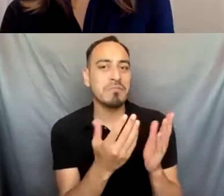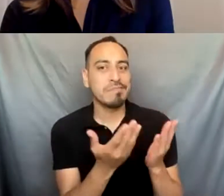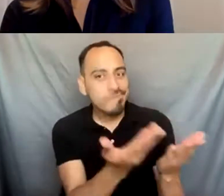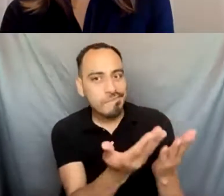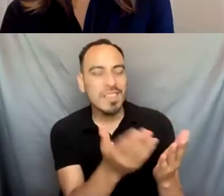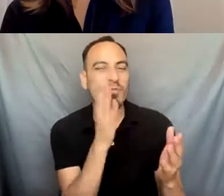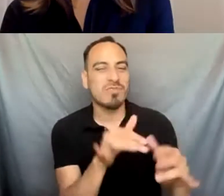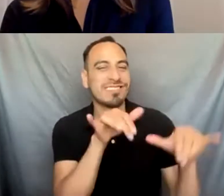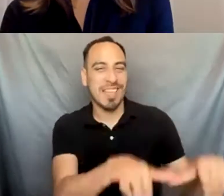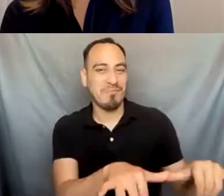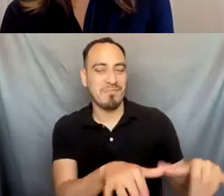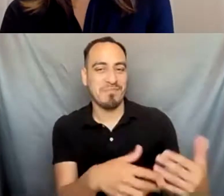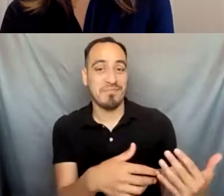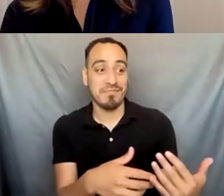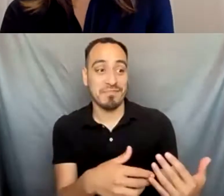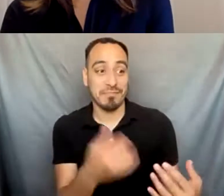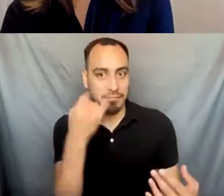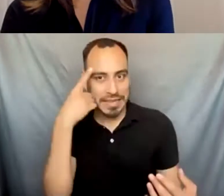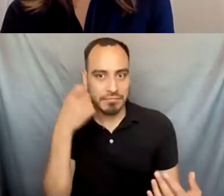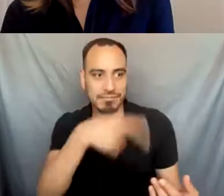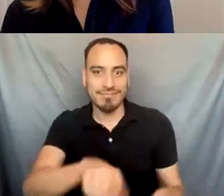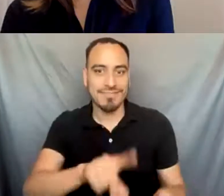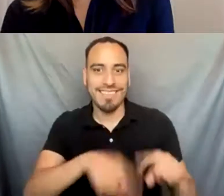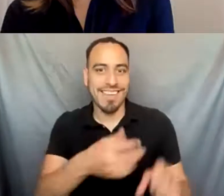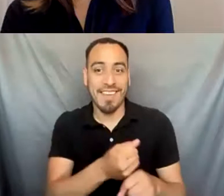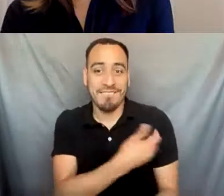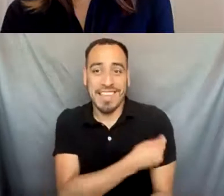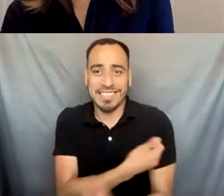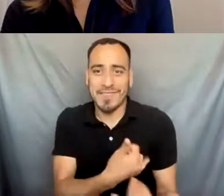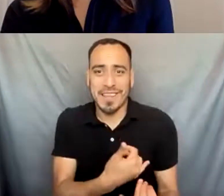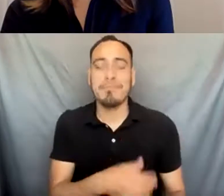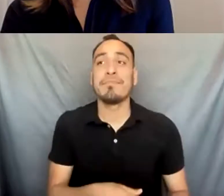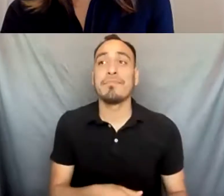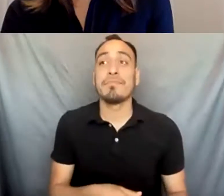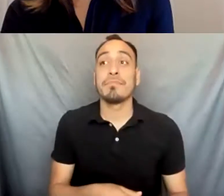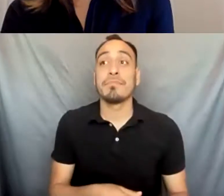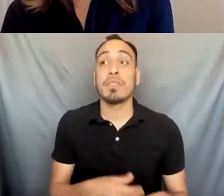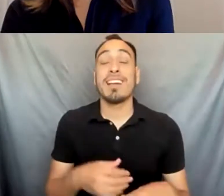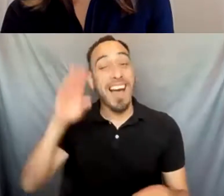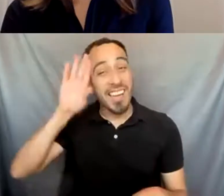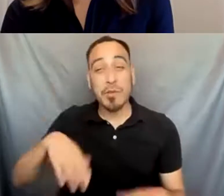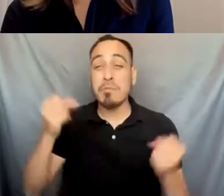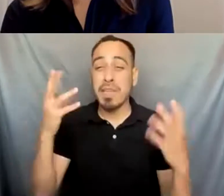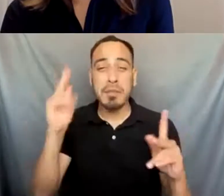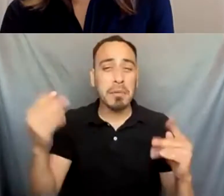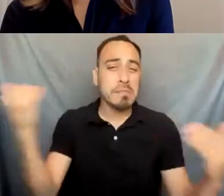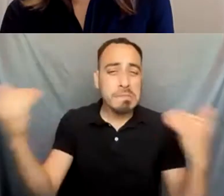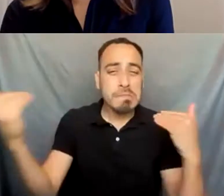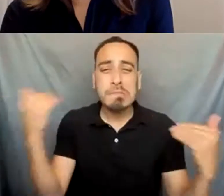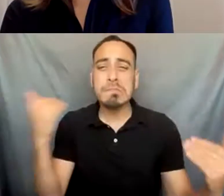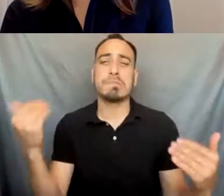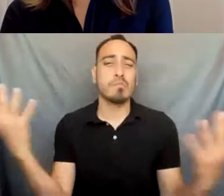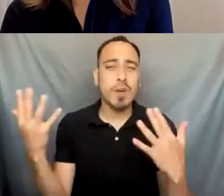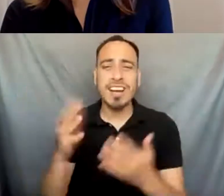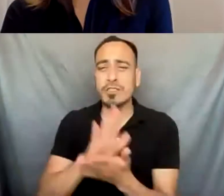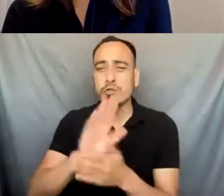as they're not able to get vaccinated. I know there are some questions about what will the school year look like next year. And